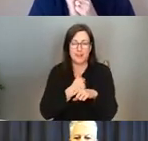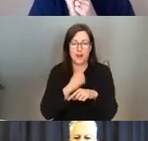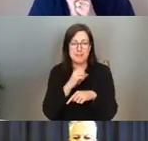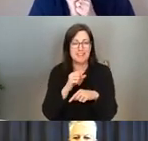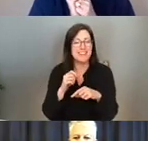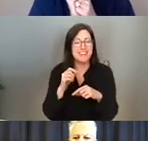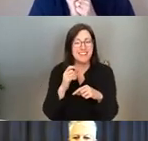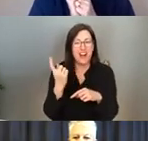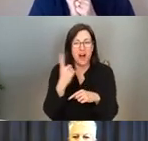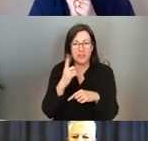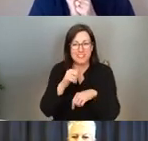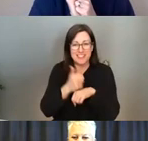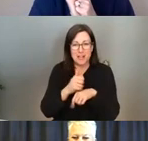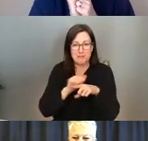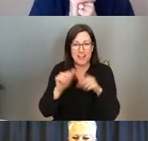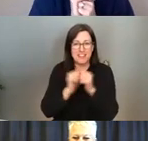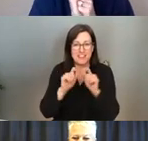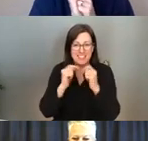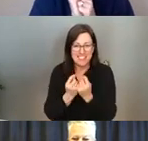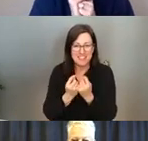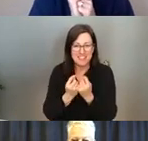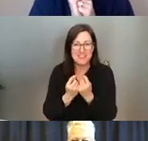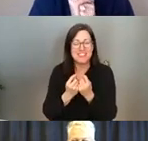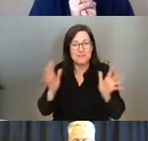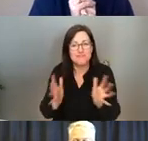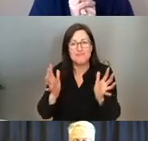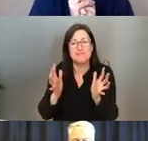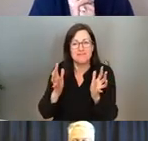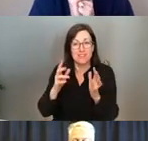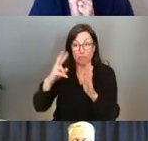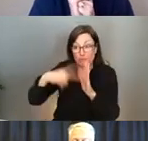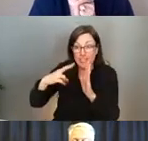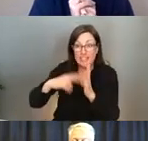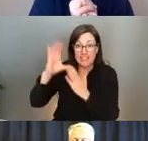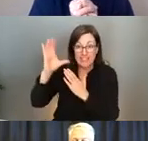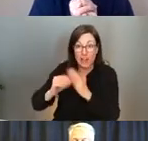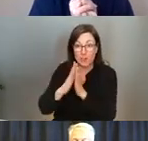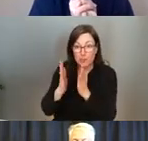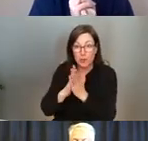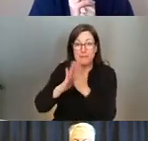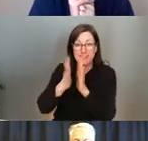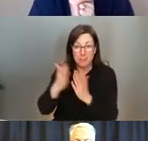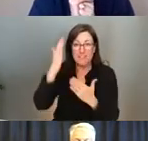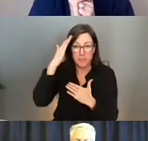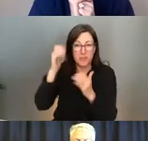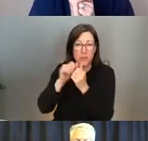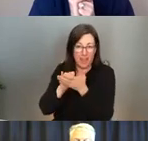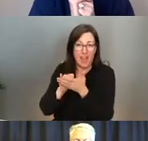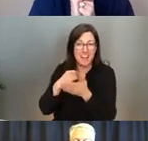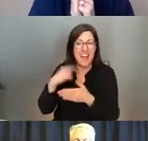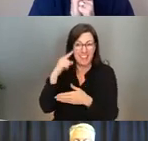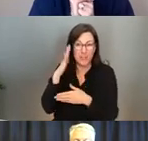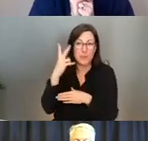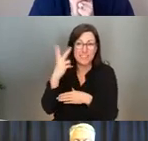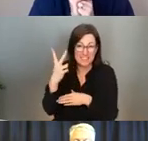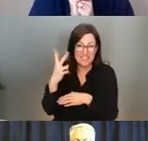And again, I really drive home the point of reading the calendar book and becoming familiar with that. I think you'll see